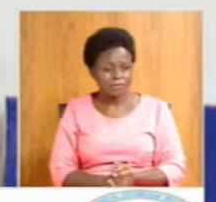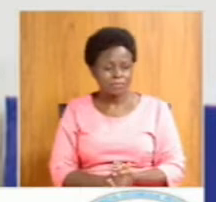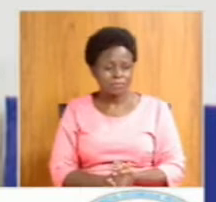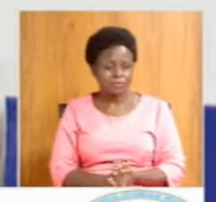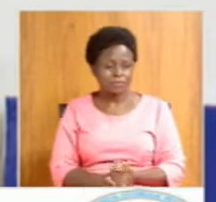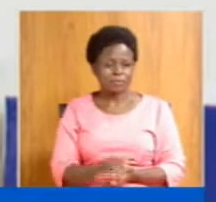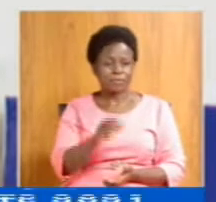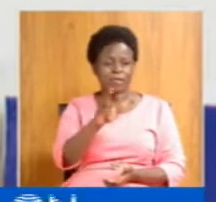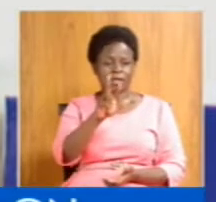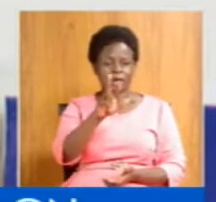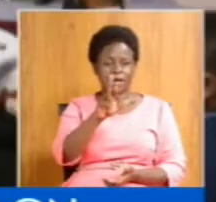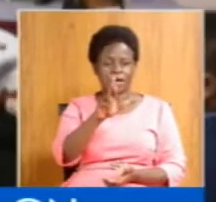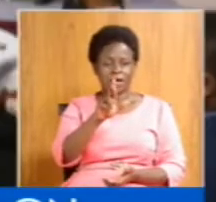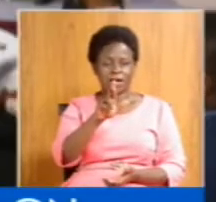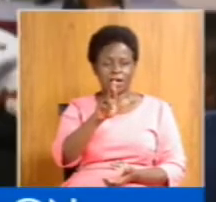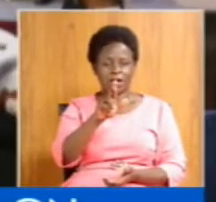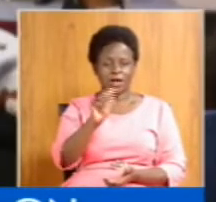Okay. Okay, Rashida, if you want to respond.